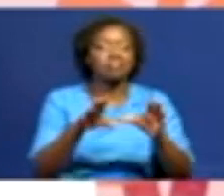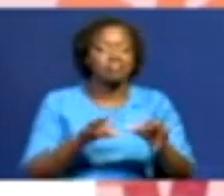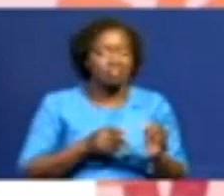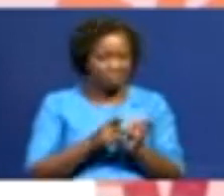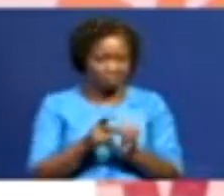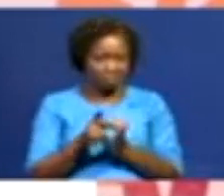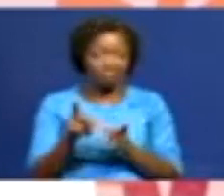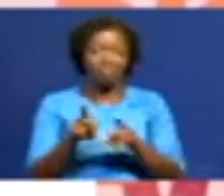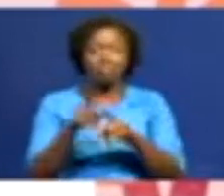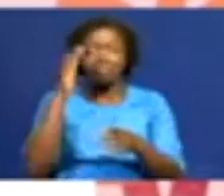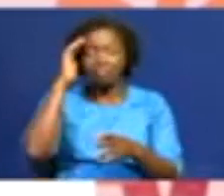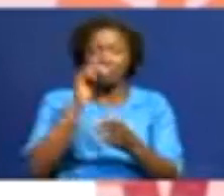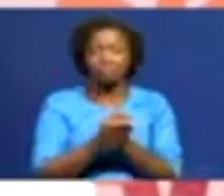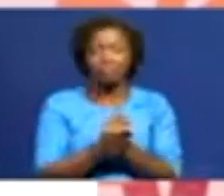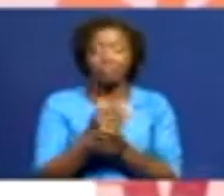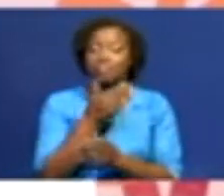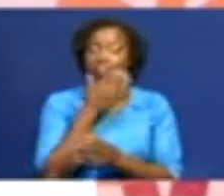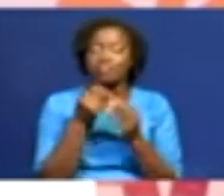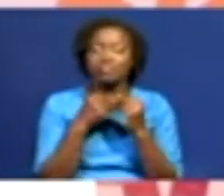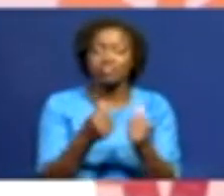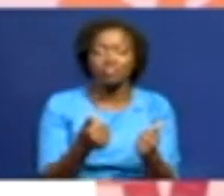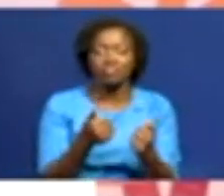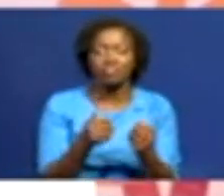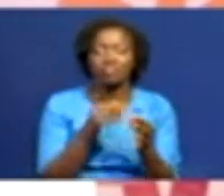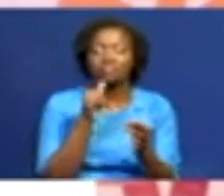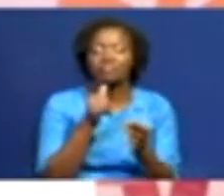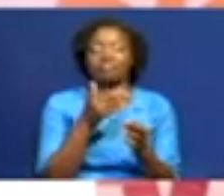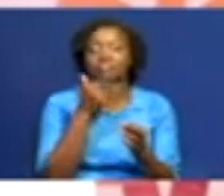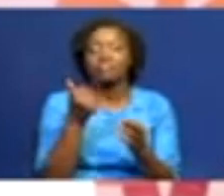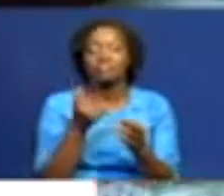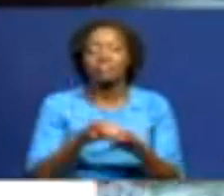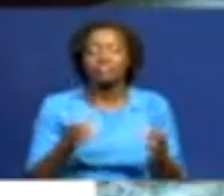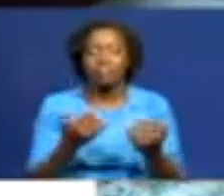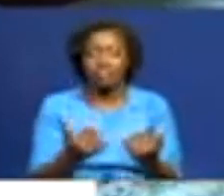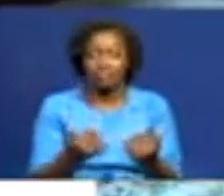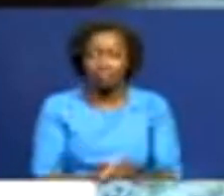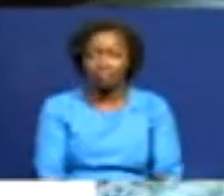And I believe it's one of the best solutions, if not the best in the market currently.